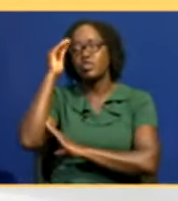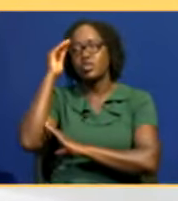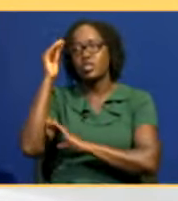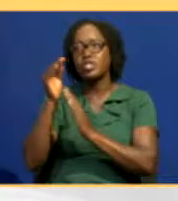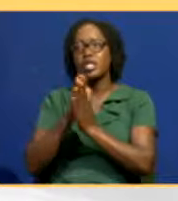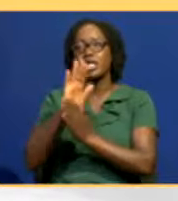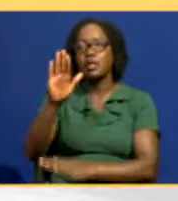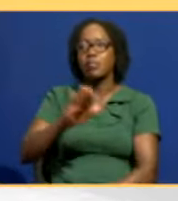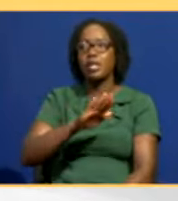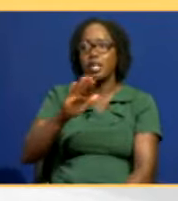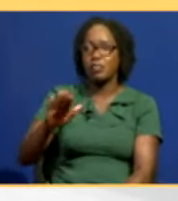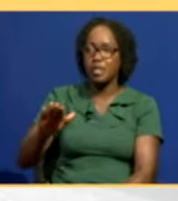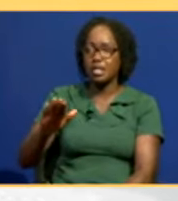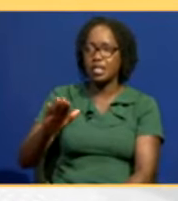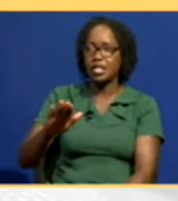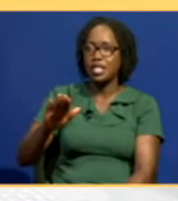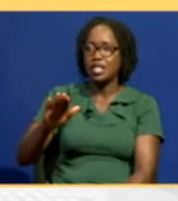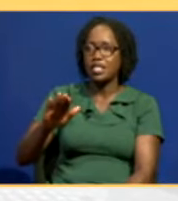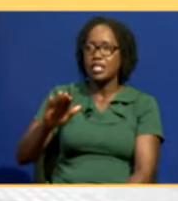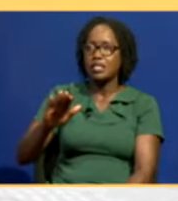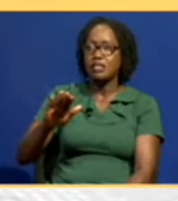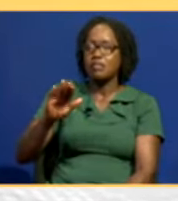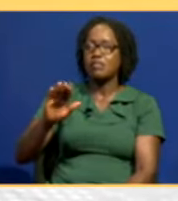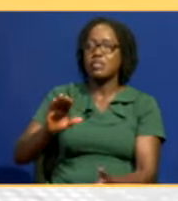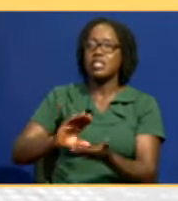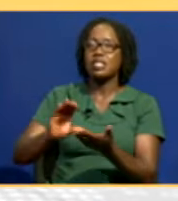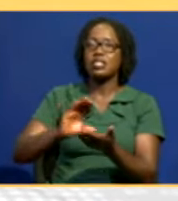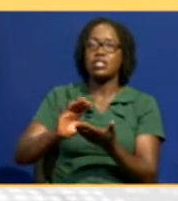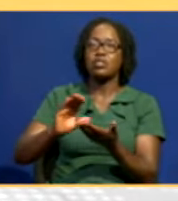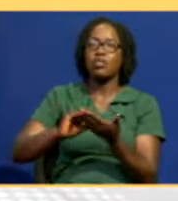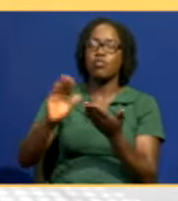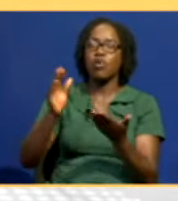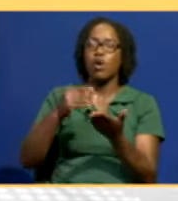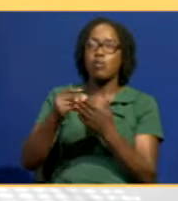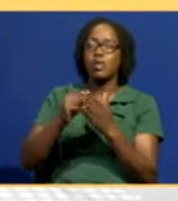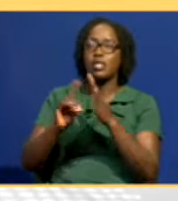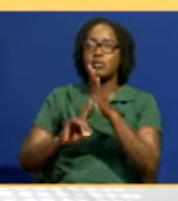Parliament in allocation of, more capitation in the Ministry of Education. Yes.